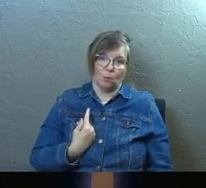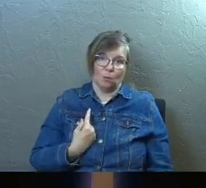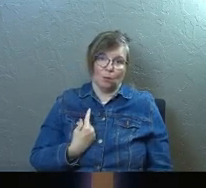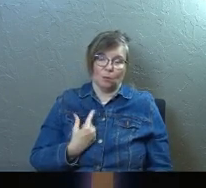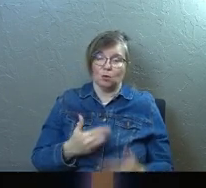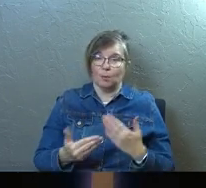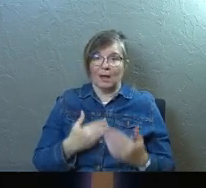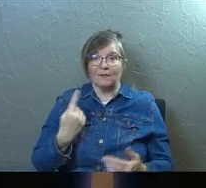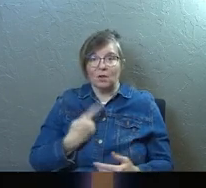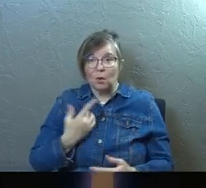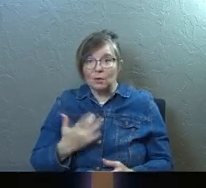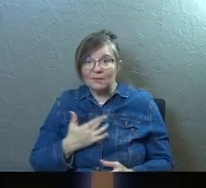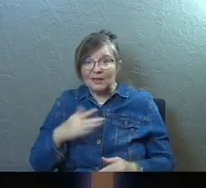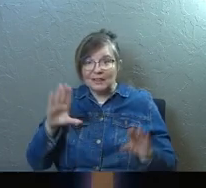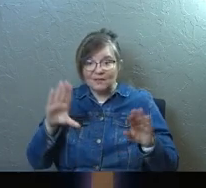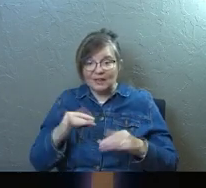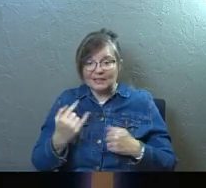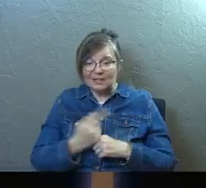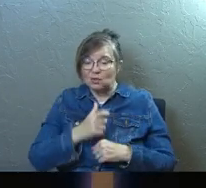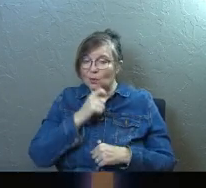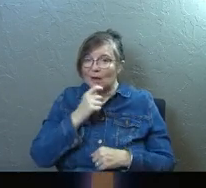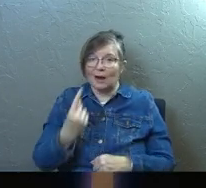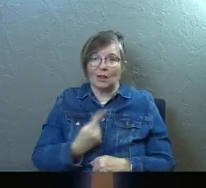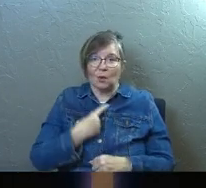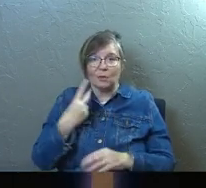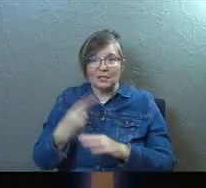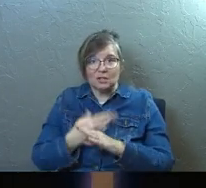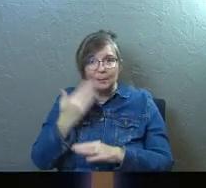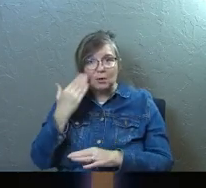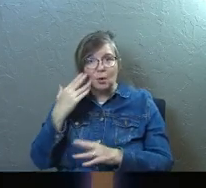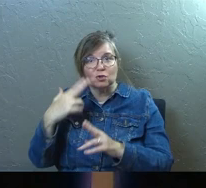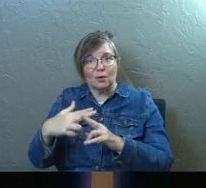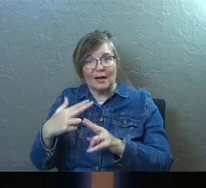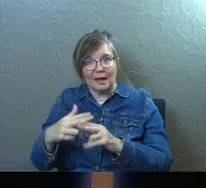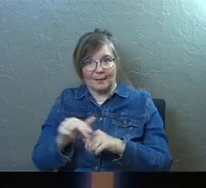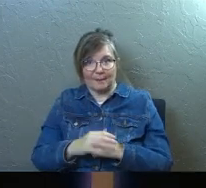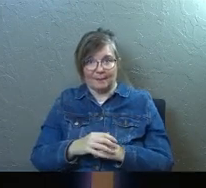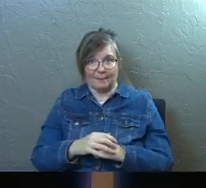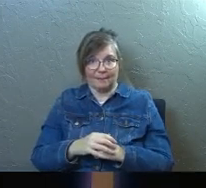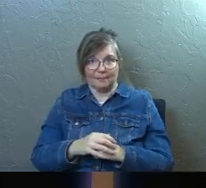No matter how lonely you feel in your valley today, you are not alone. The shepherd knows your name.